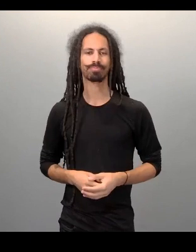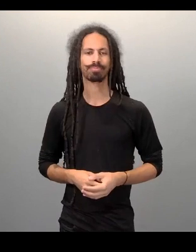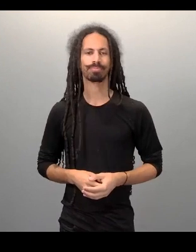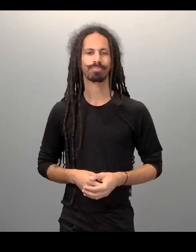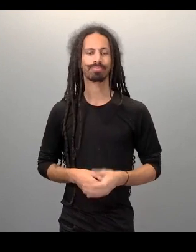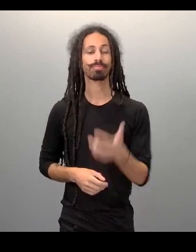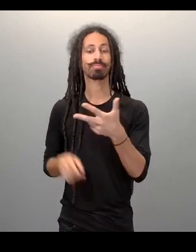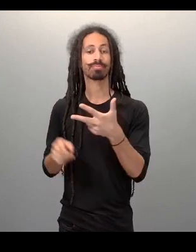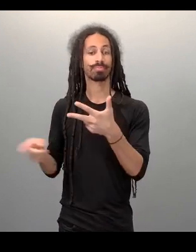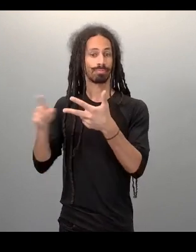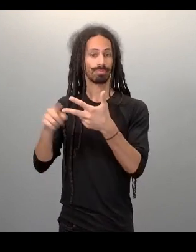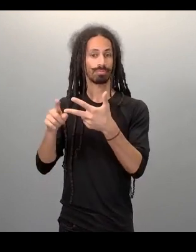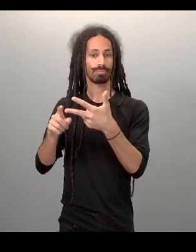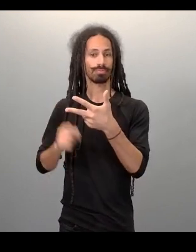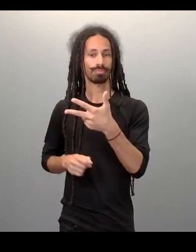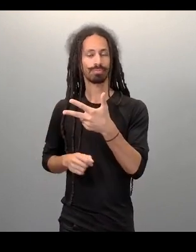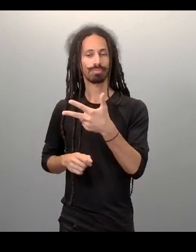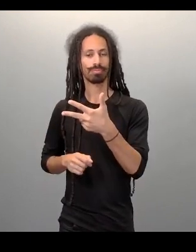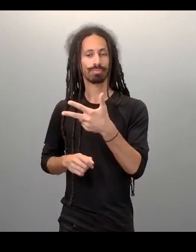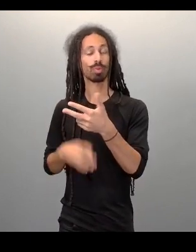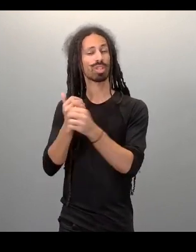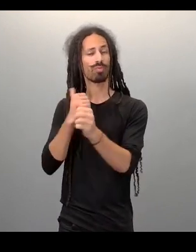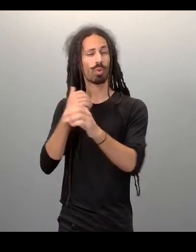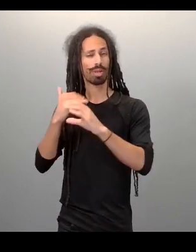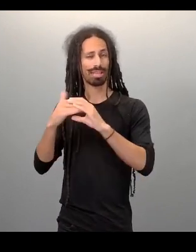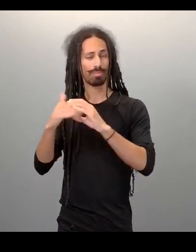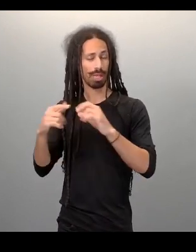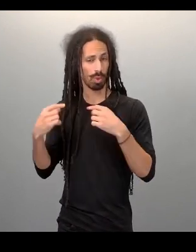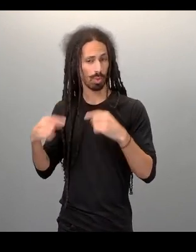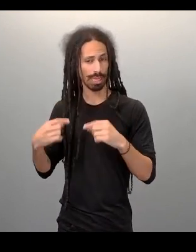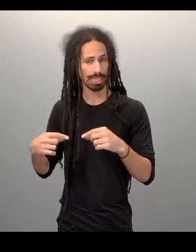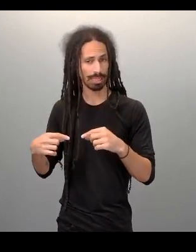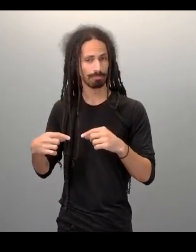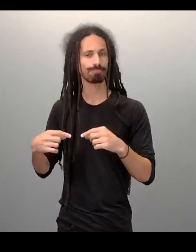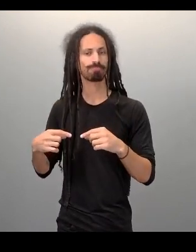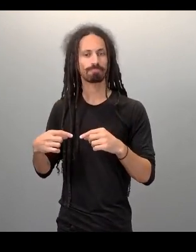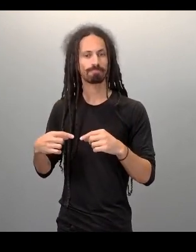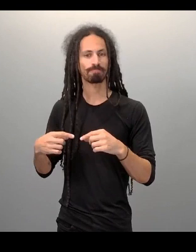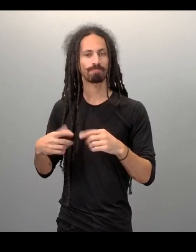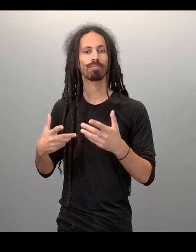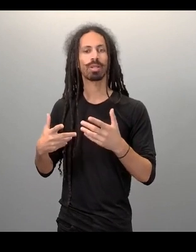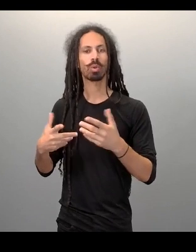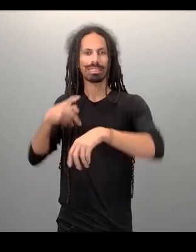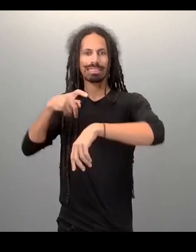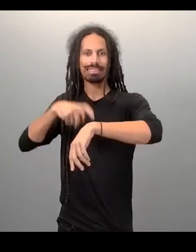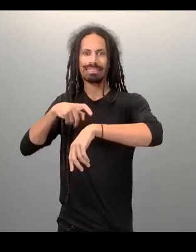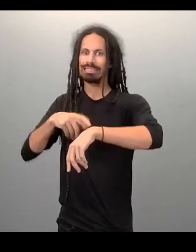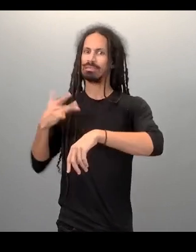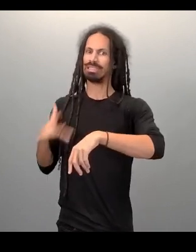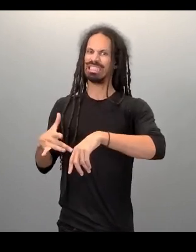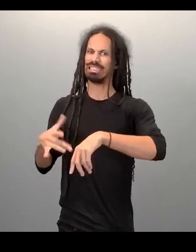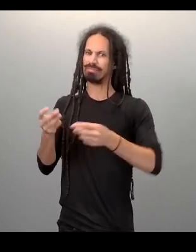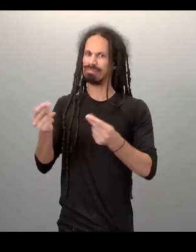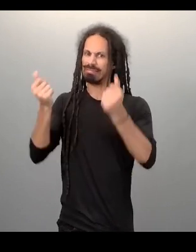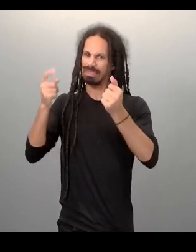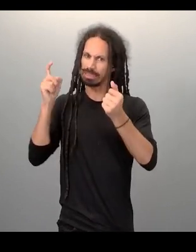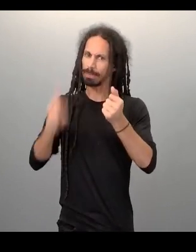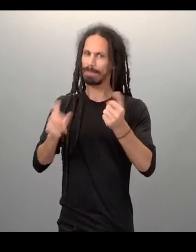third, another time when you would want to avoid email is when the message is time sensitive.